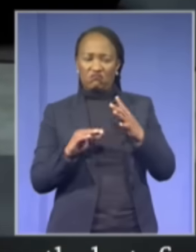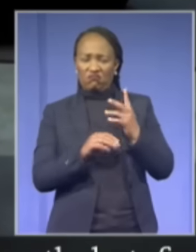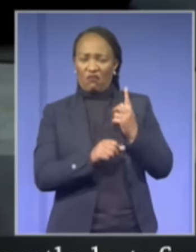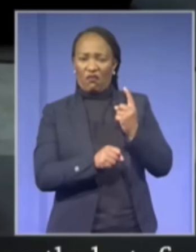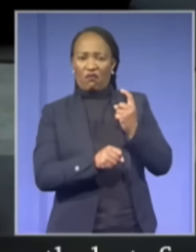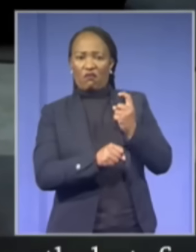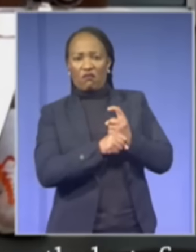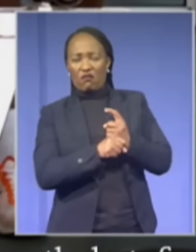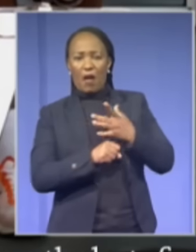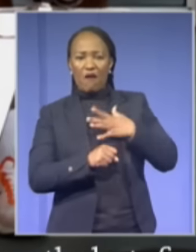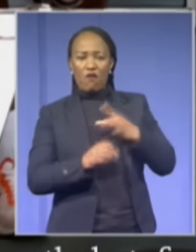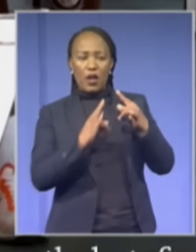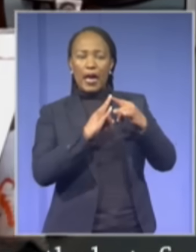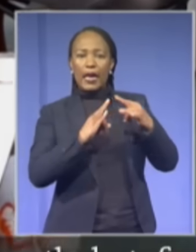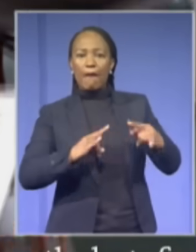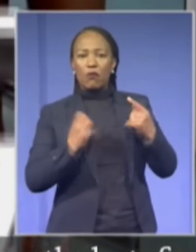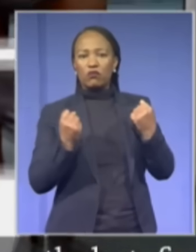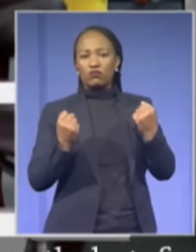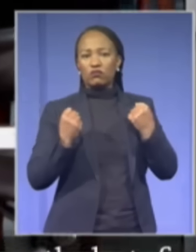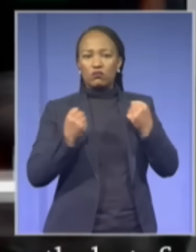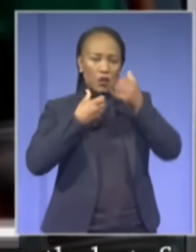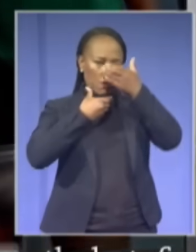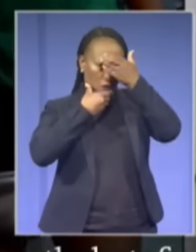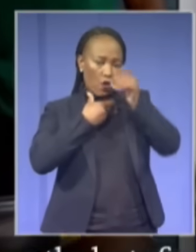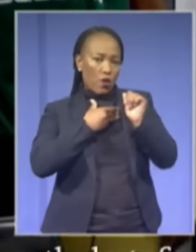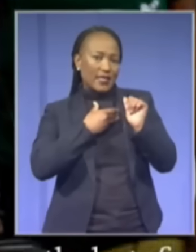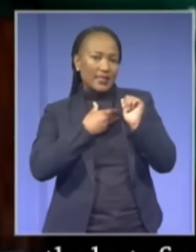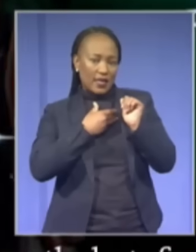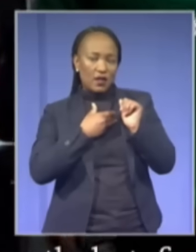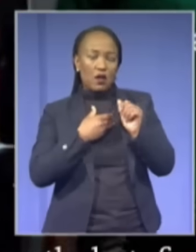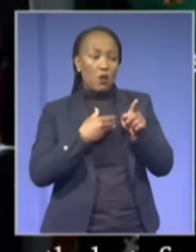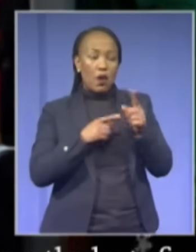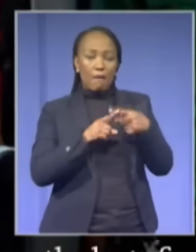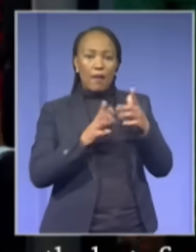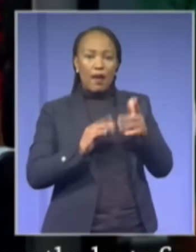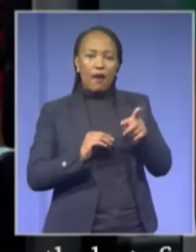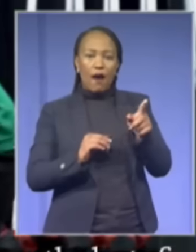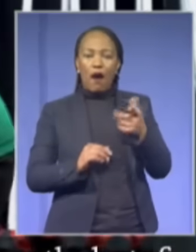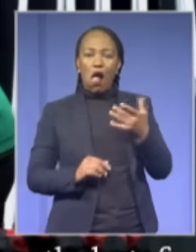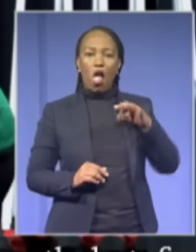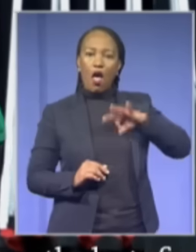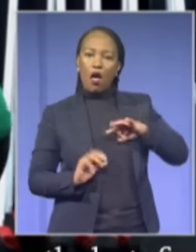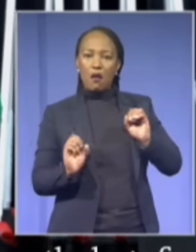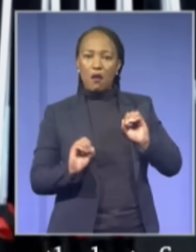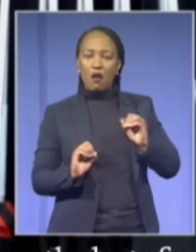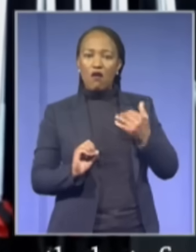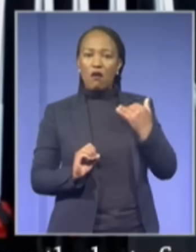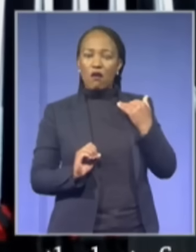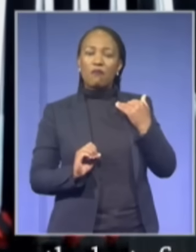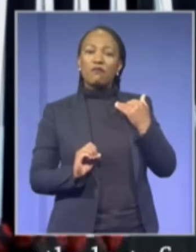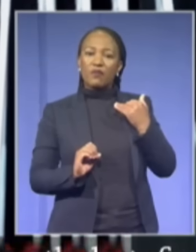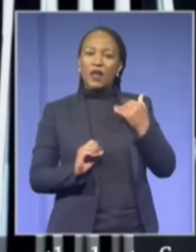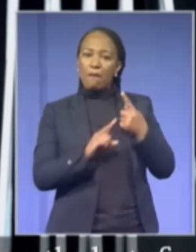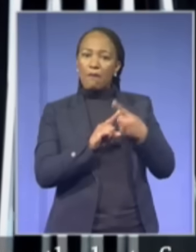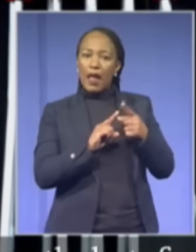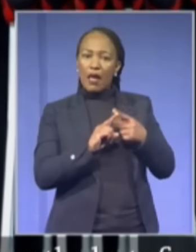tsenela boitšhudullo ka kampeng ya bona ka Morocco maabane ka ge dibapadi di sa hwetša mašeleng a tšona go tloga mola ba ralokago dipapadi tša